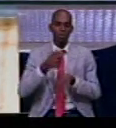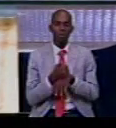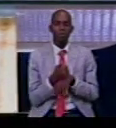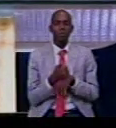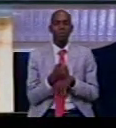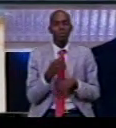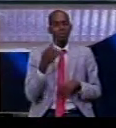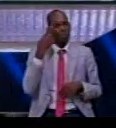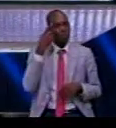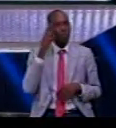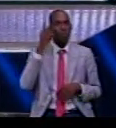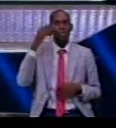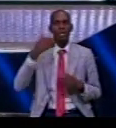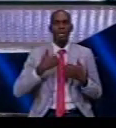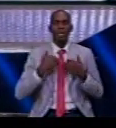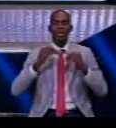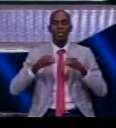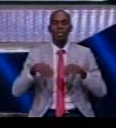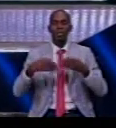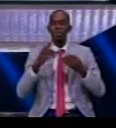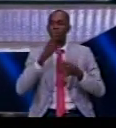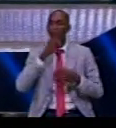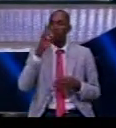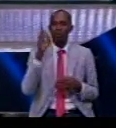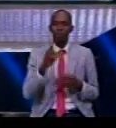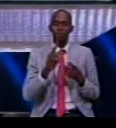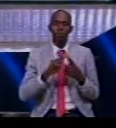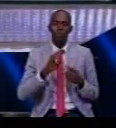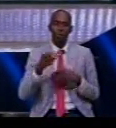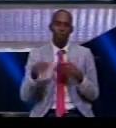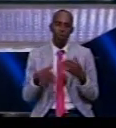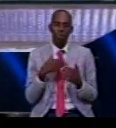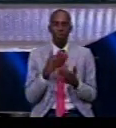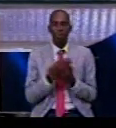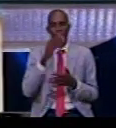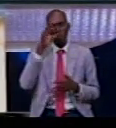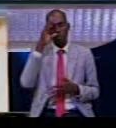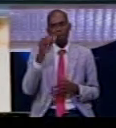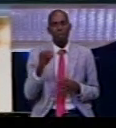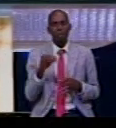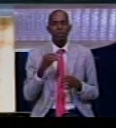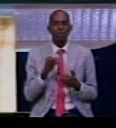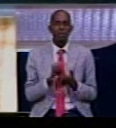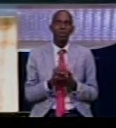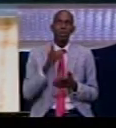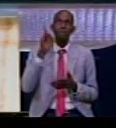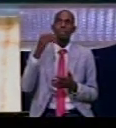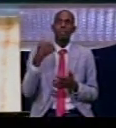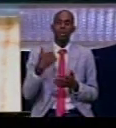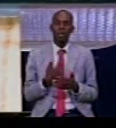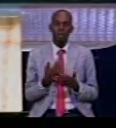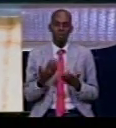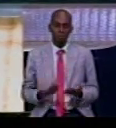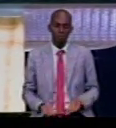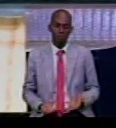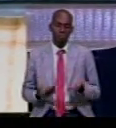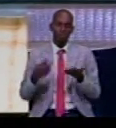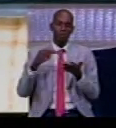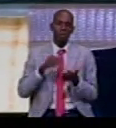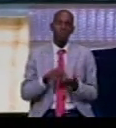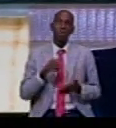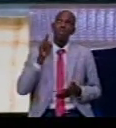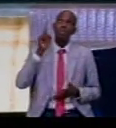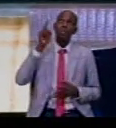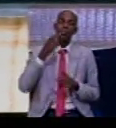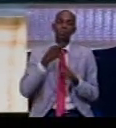has given assurance unto all men, in that he has raised him from